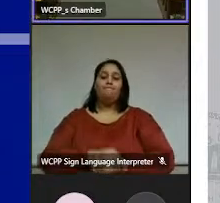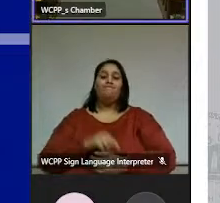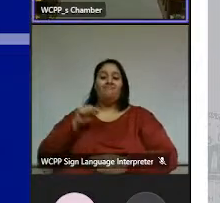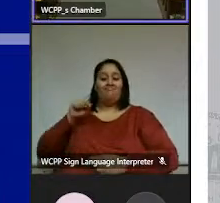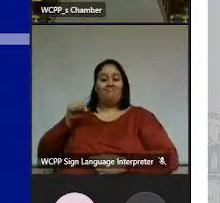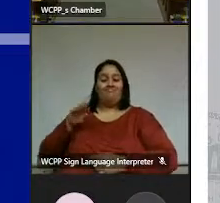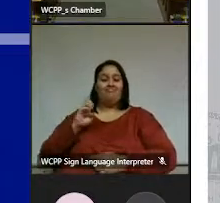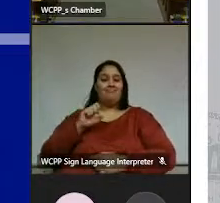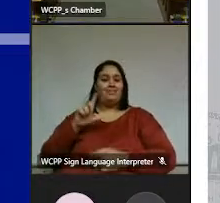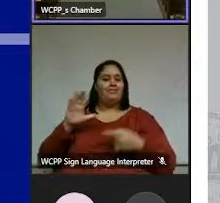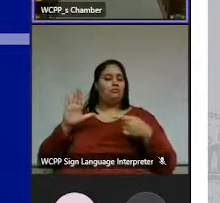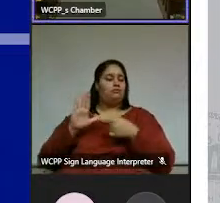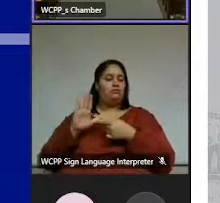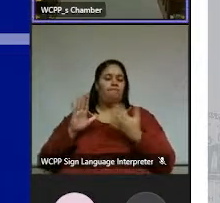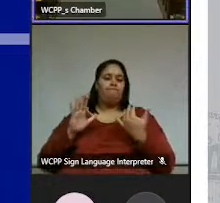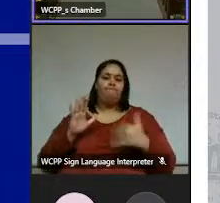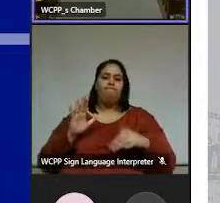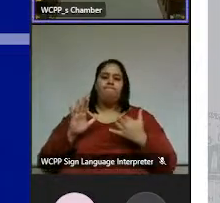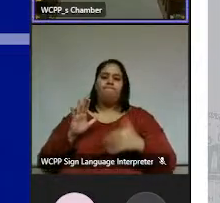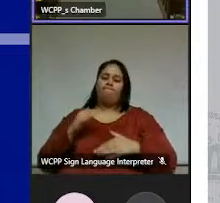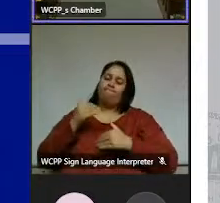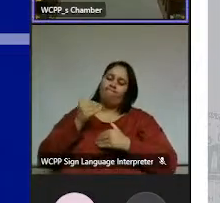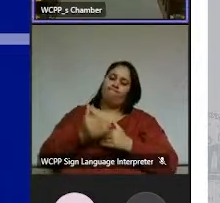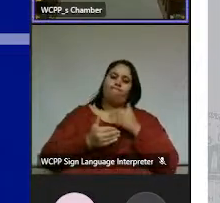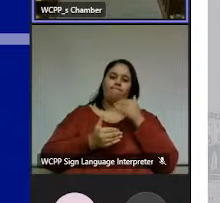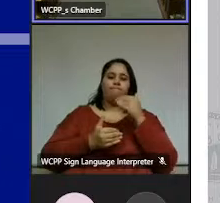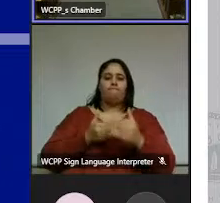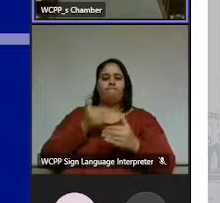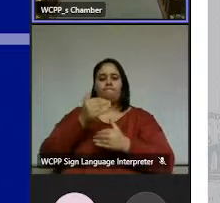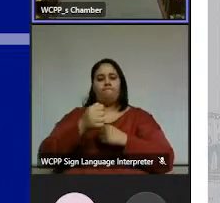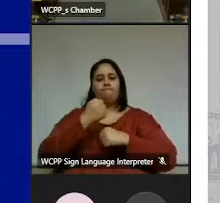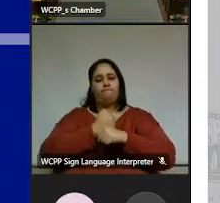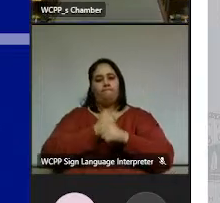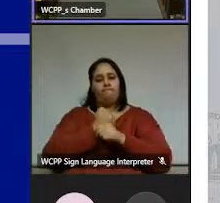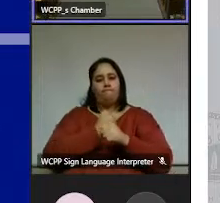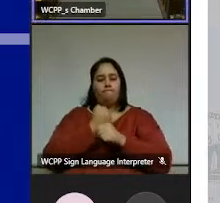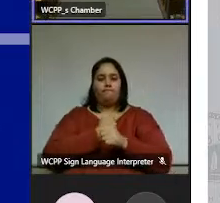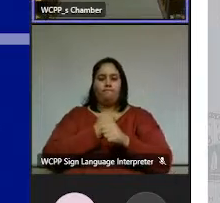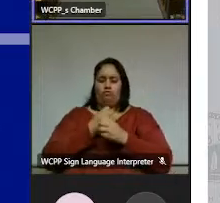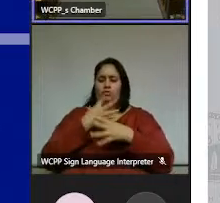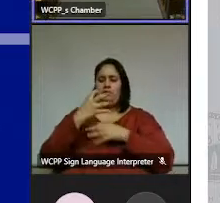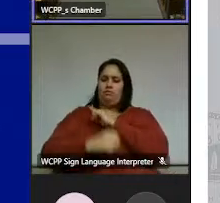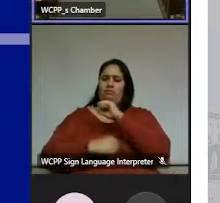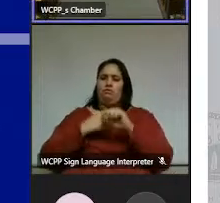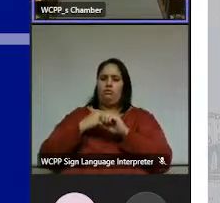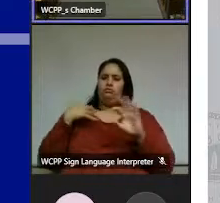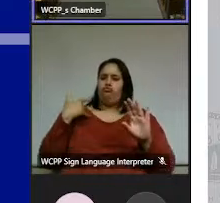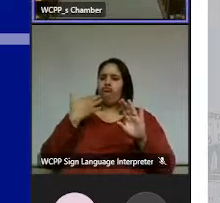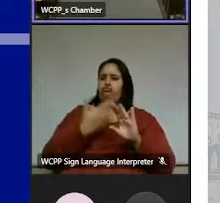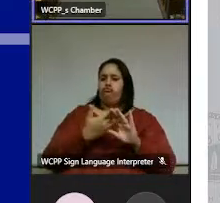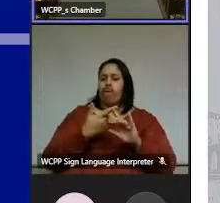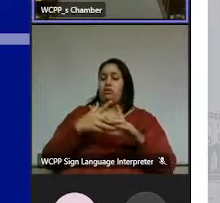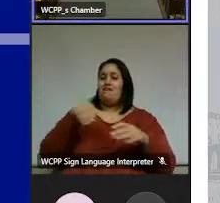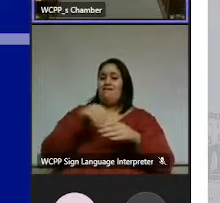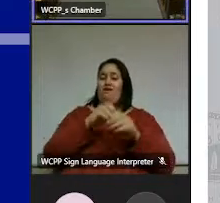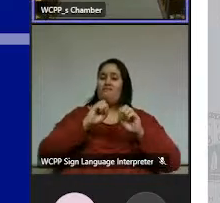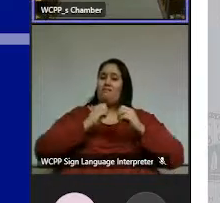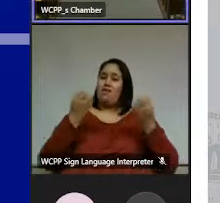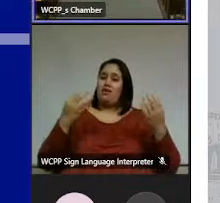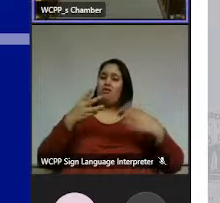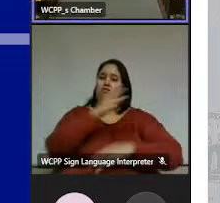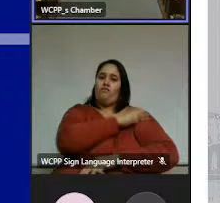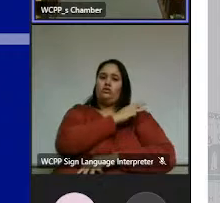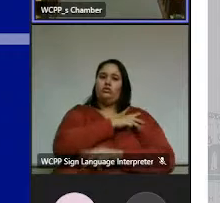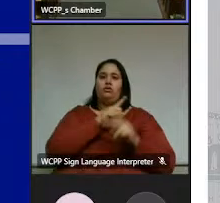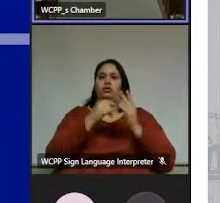been in progress for a number of years, involving many officials, individuals, members